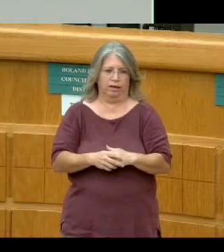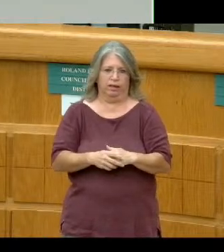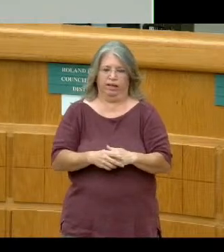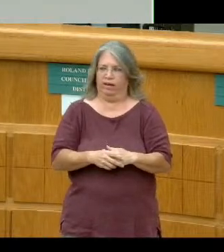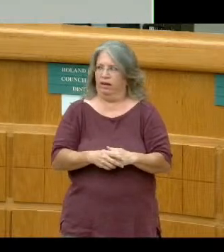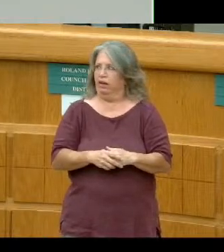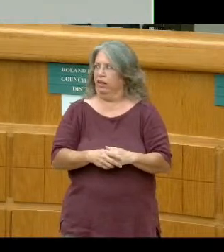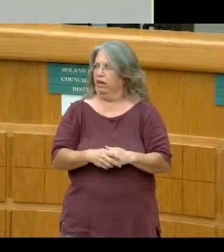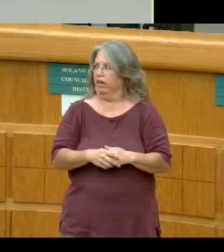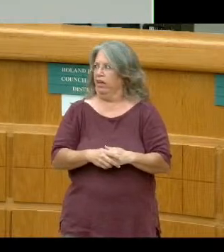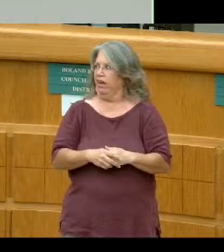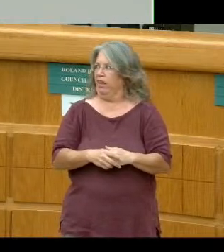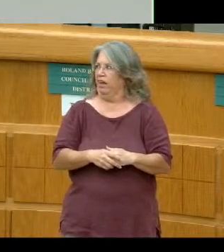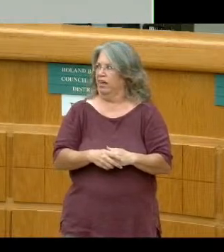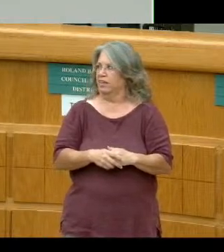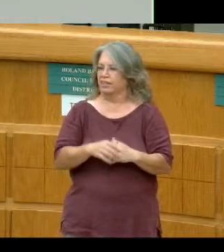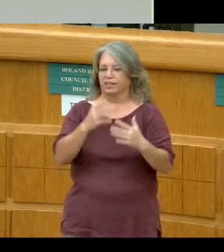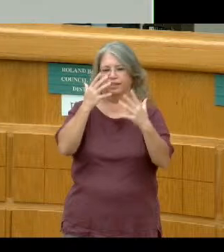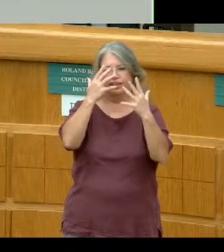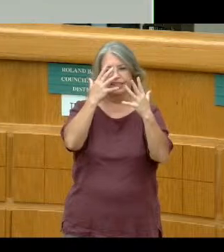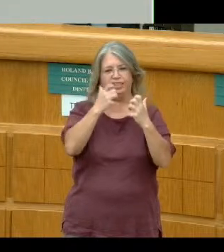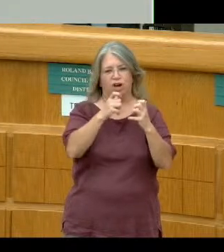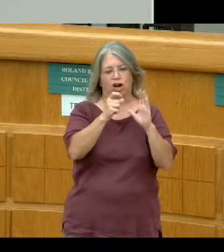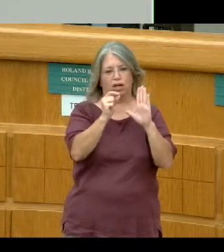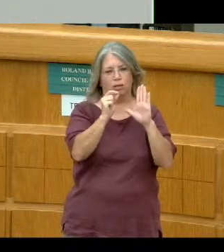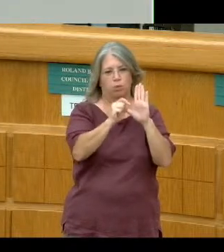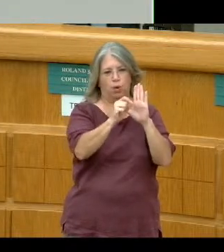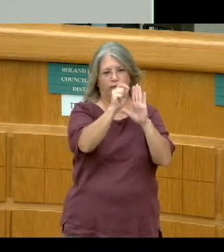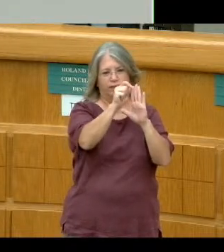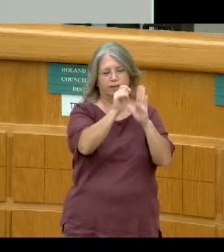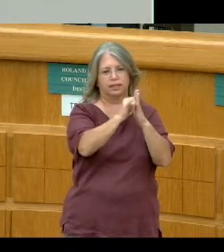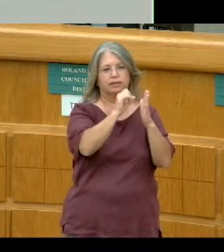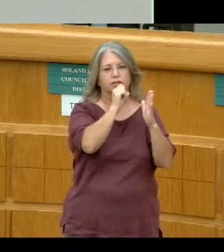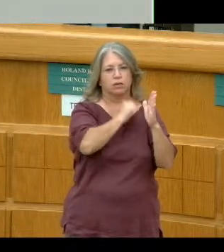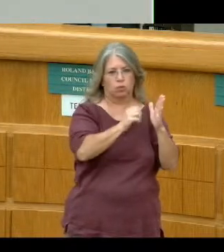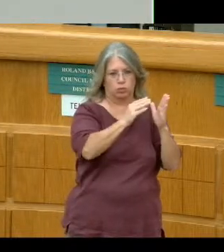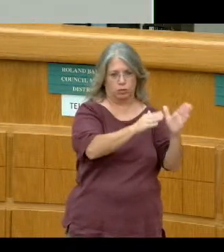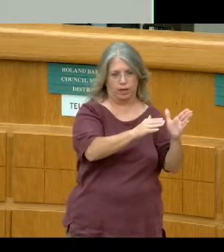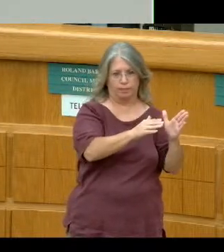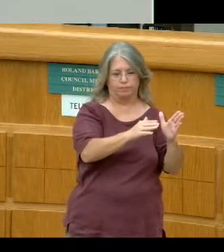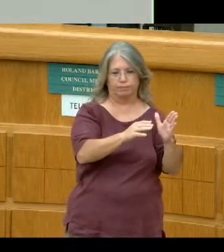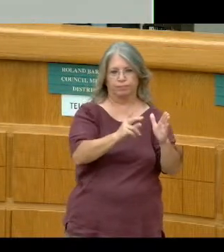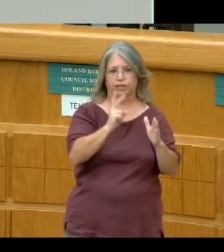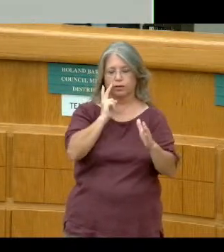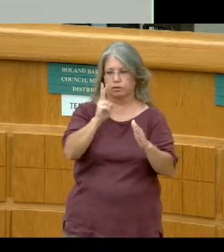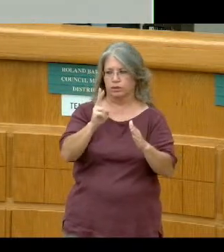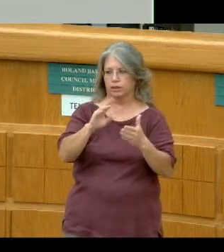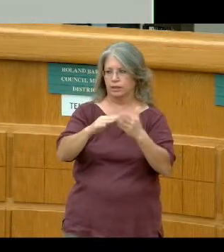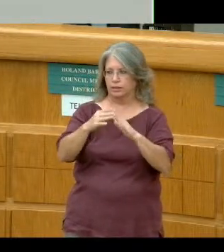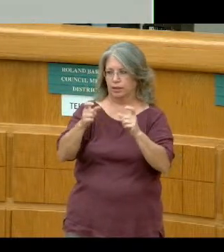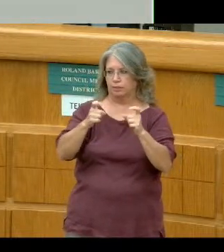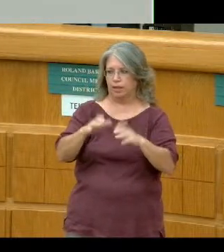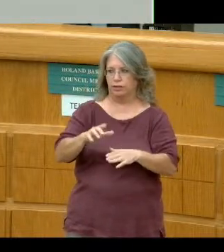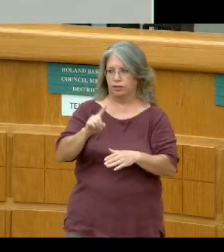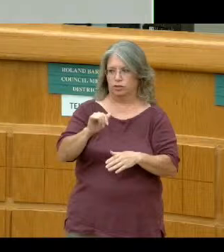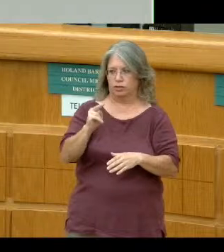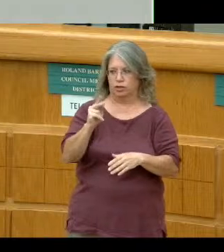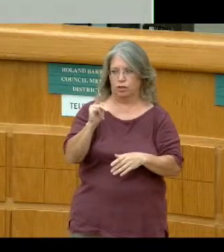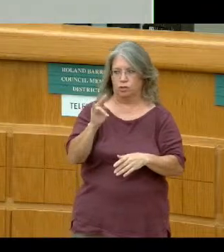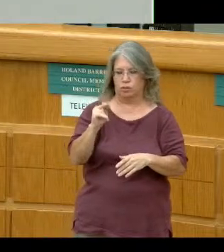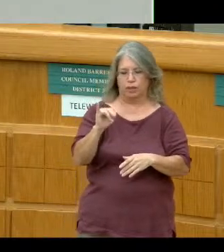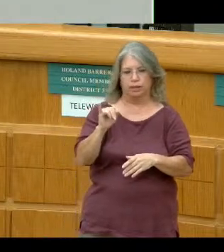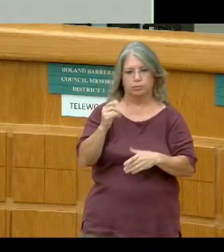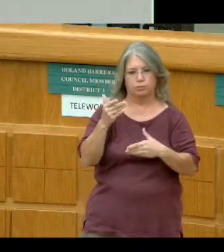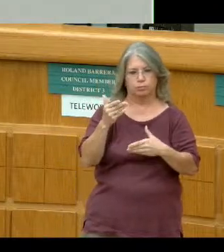dark points are the old way, and we still have that. You saw City Manager Zanoni present the number of fatalities that we have